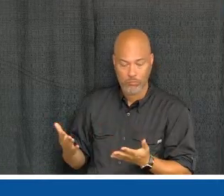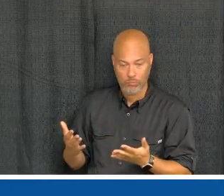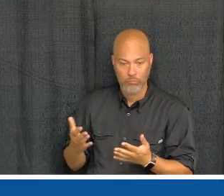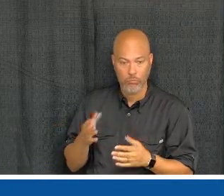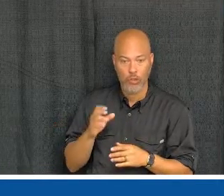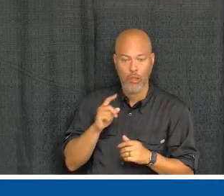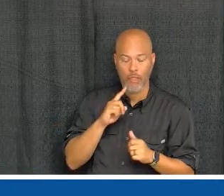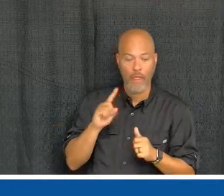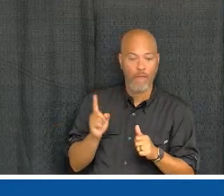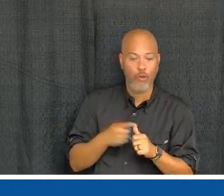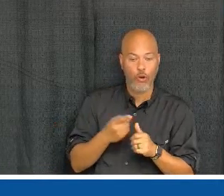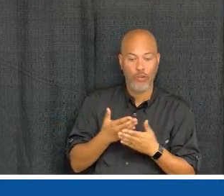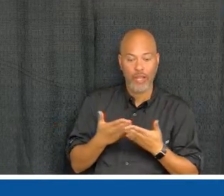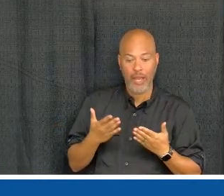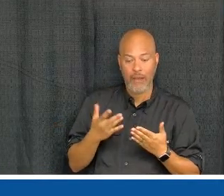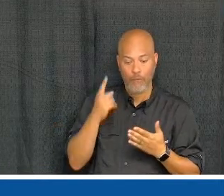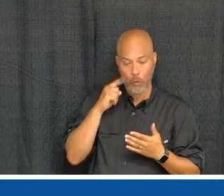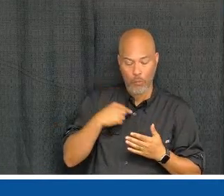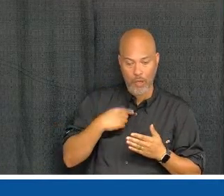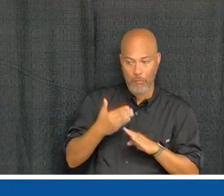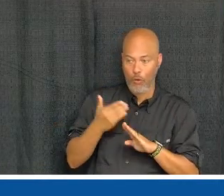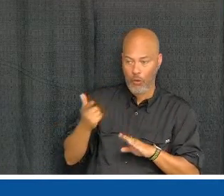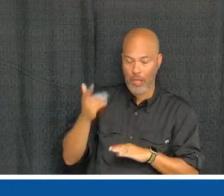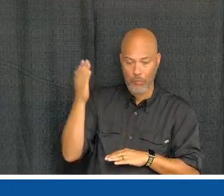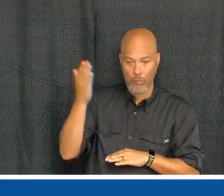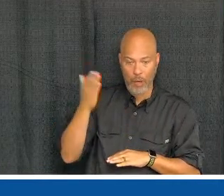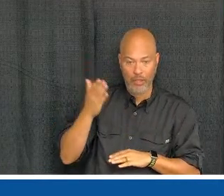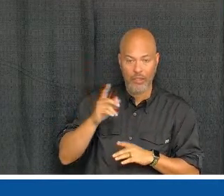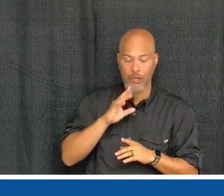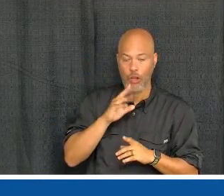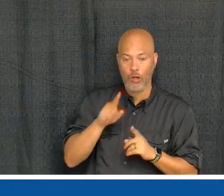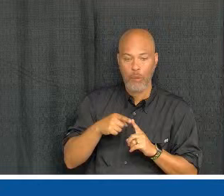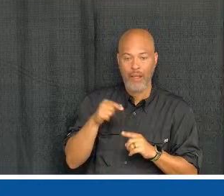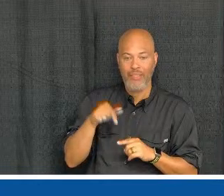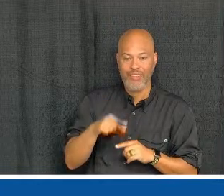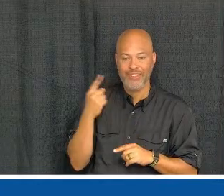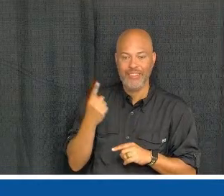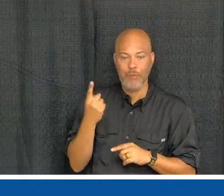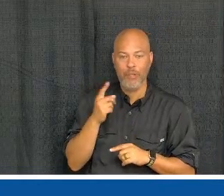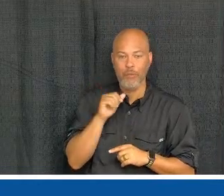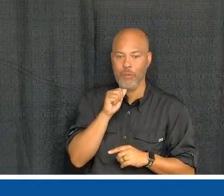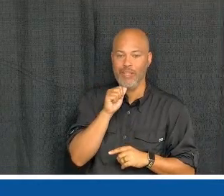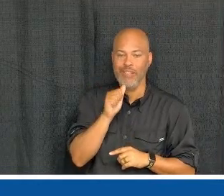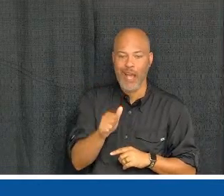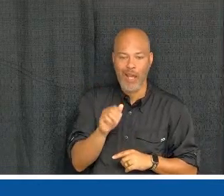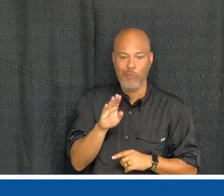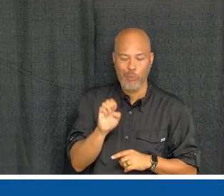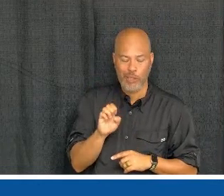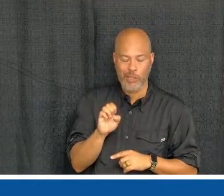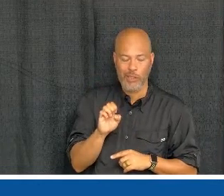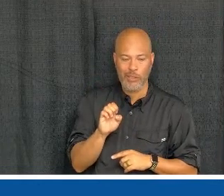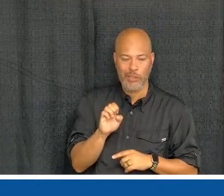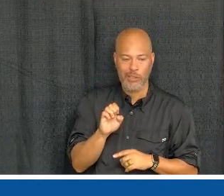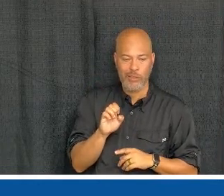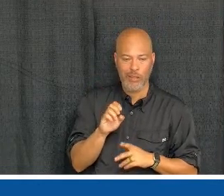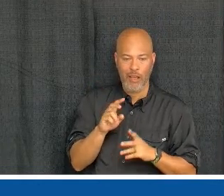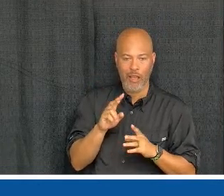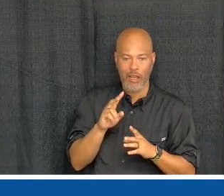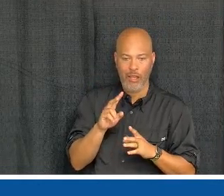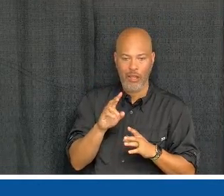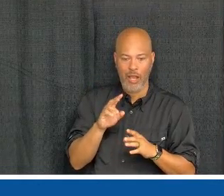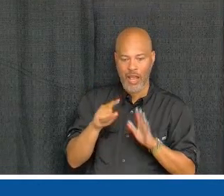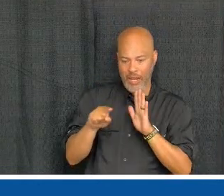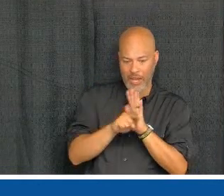The first factor for me, even before they presented, though, was the fact that this is something that would not be so detrimental to